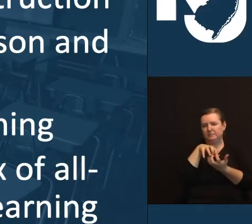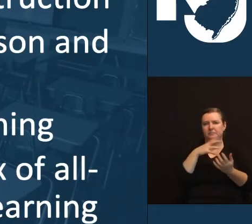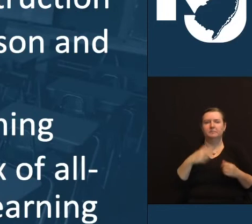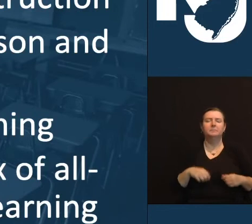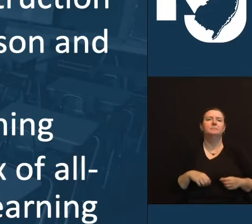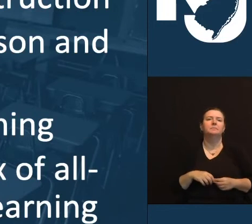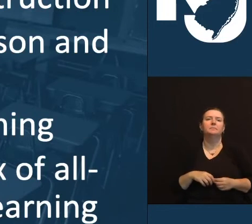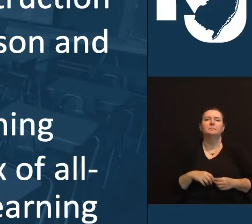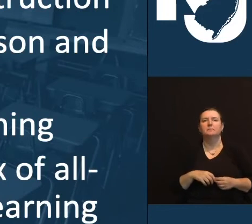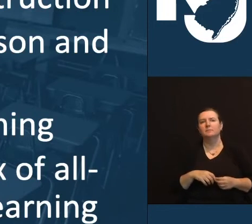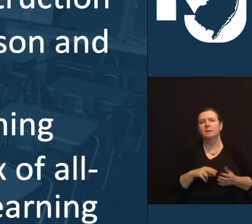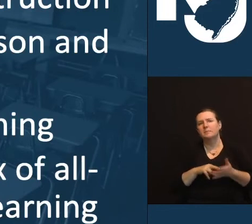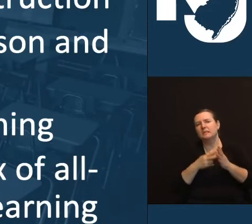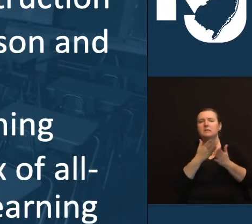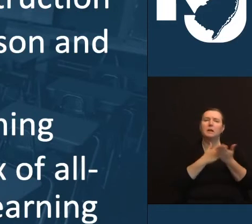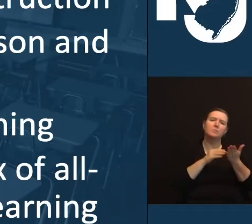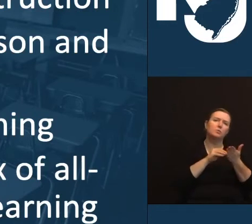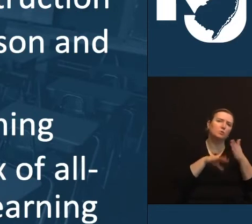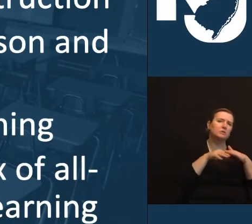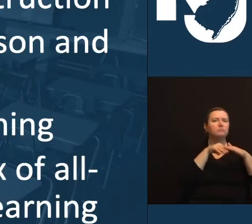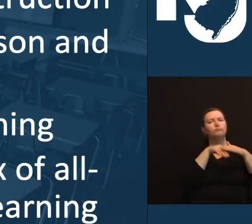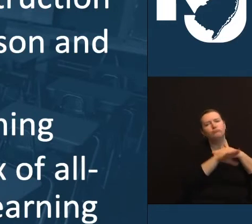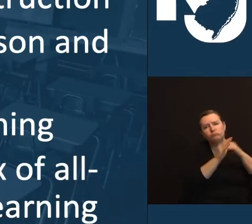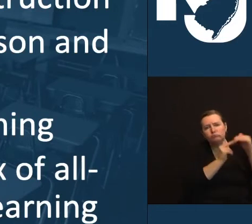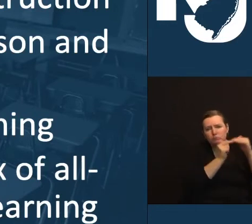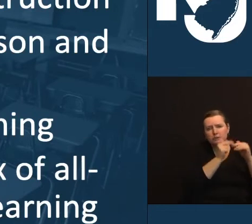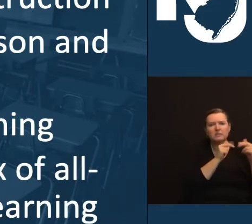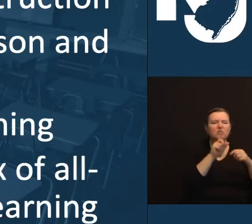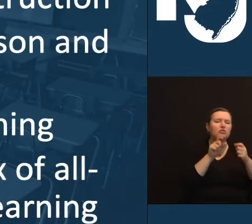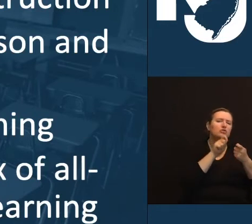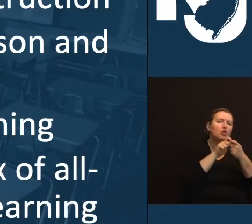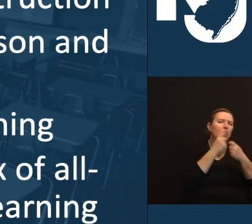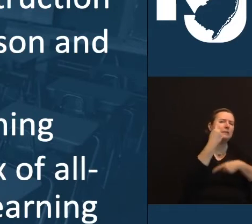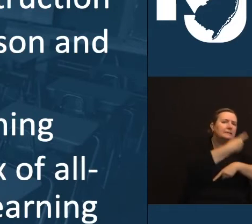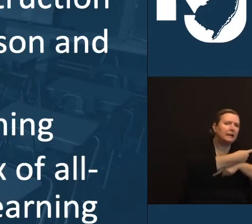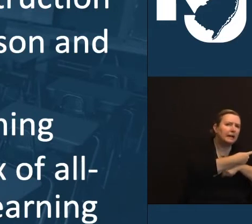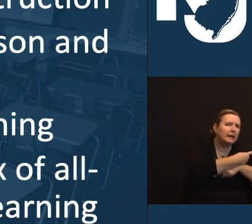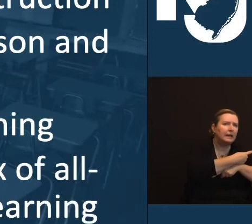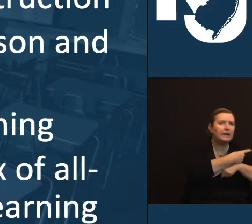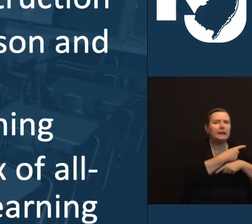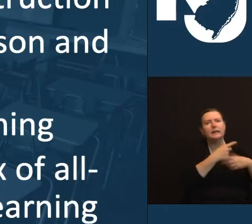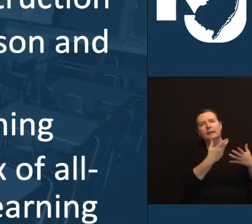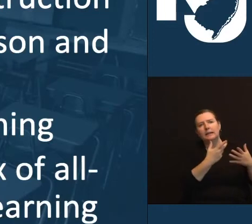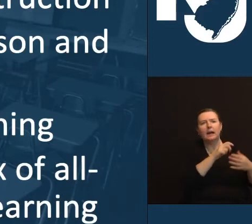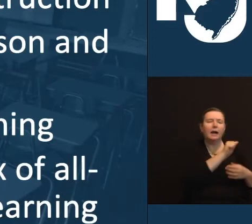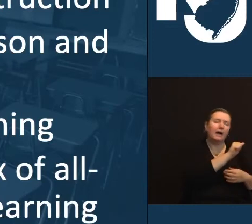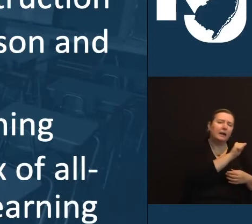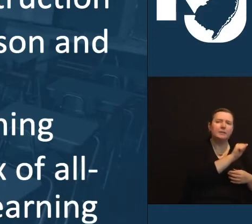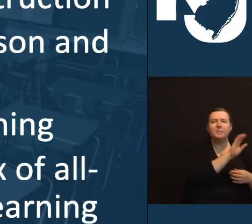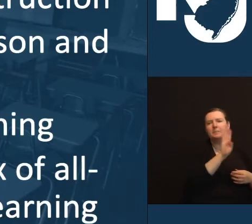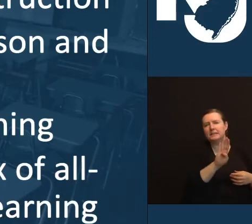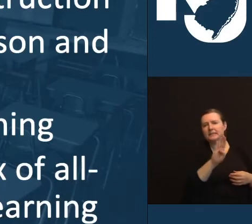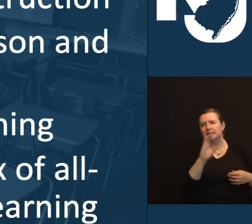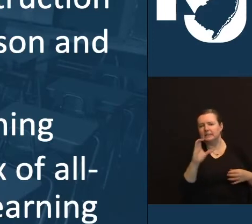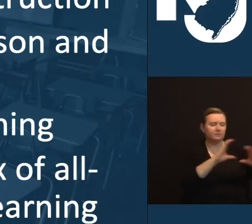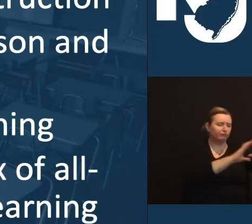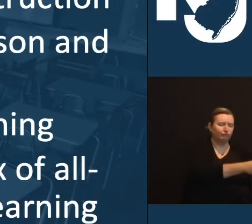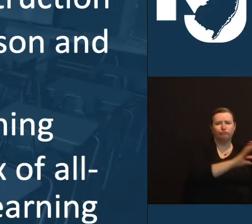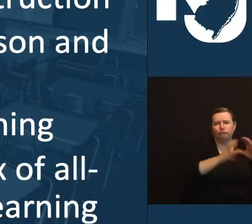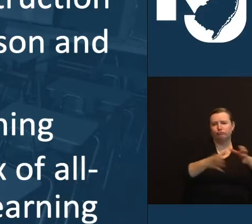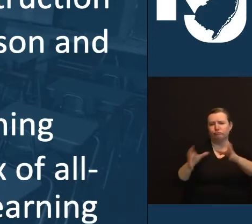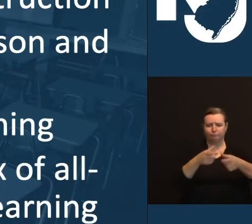some students in the school buildings at some point in the day, and it's typically an A and a B, and in some cases C cohort,